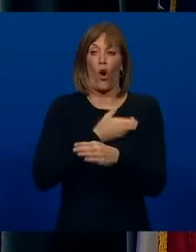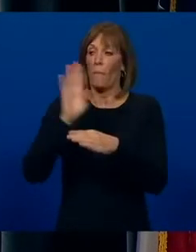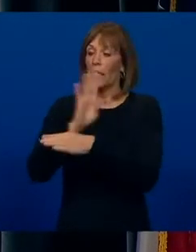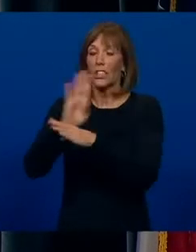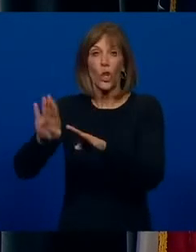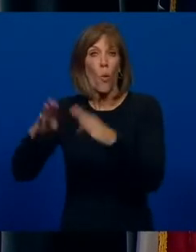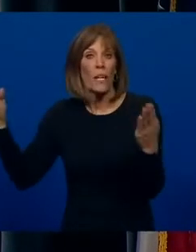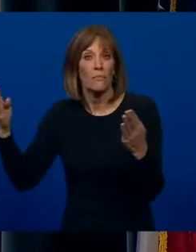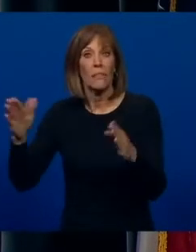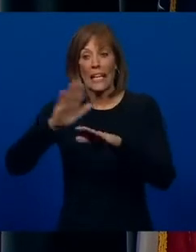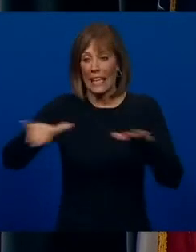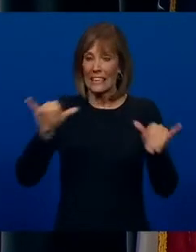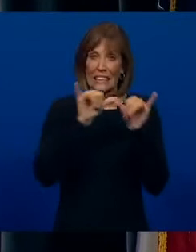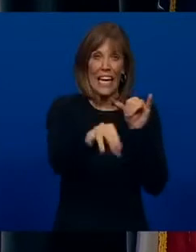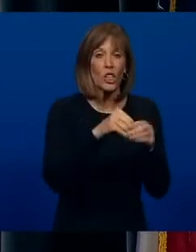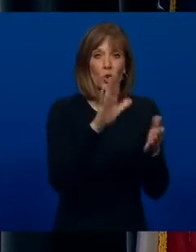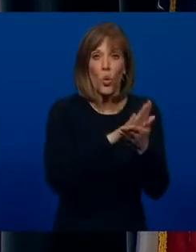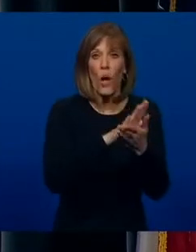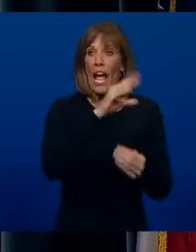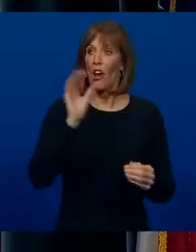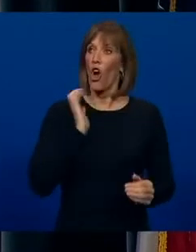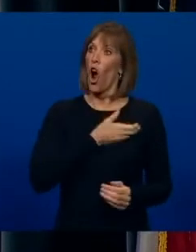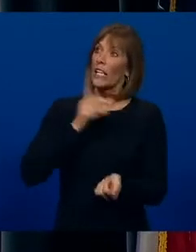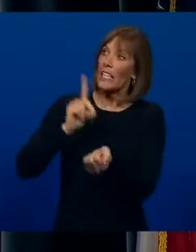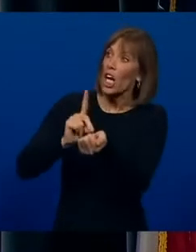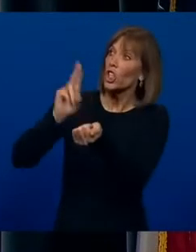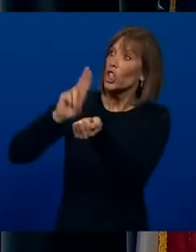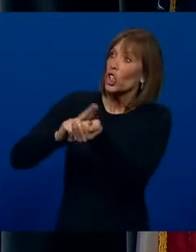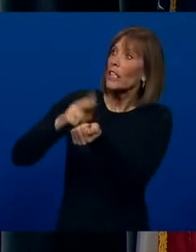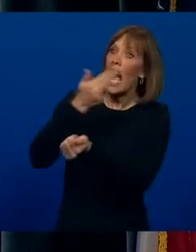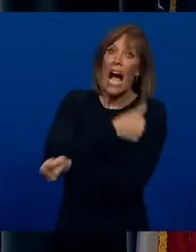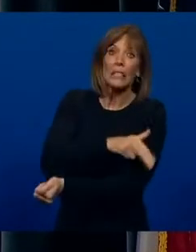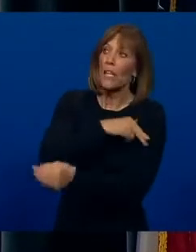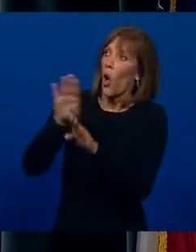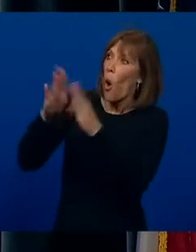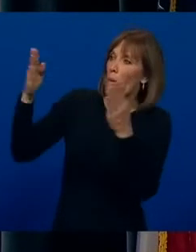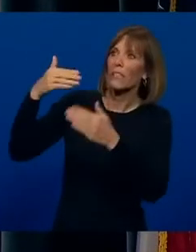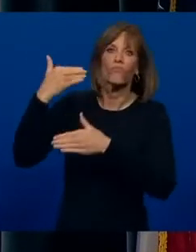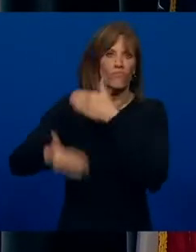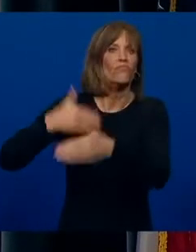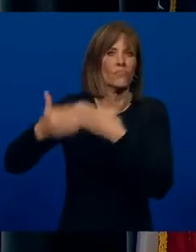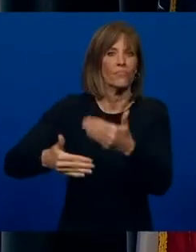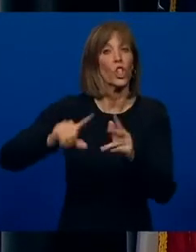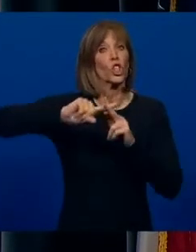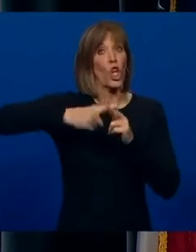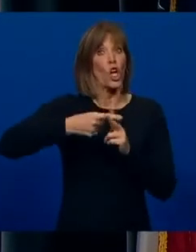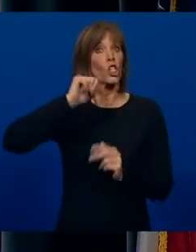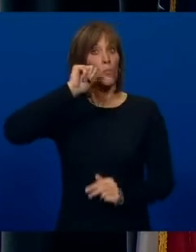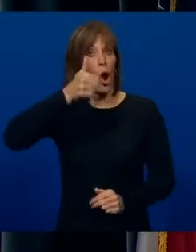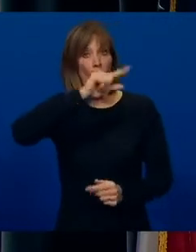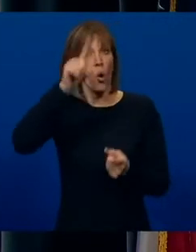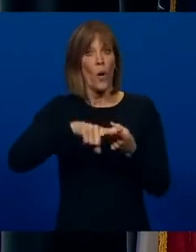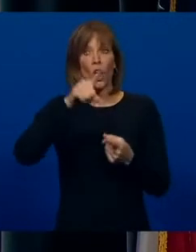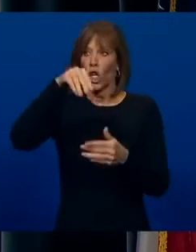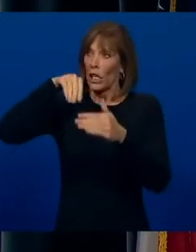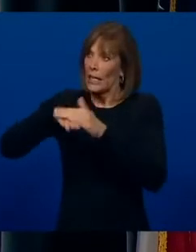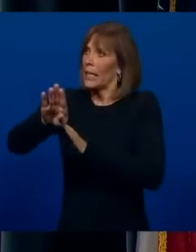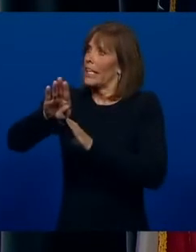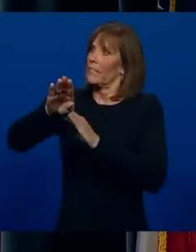open, our kids in school, and our healthcare system stable. Starting tomorrow, when you're in an indoor